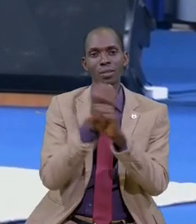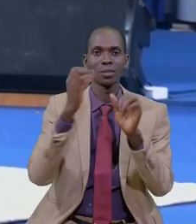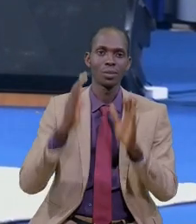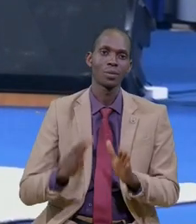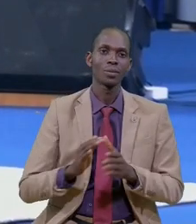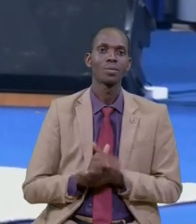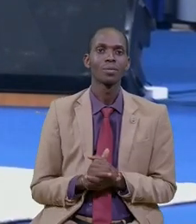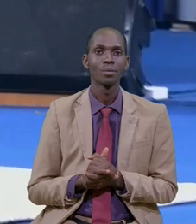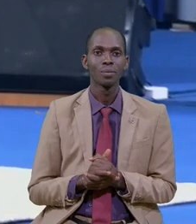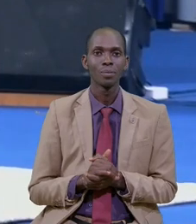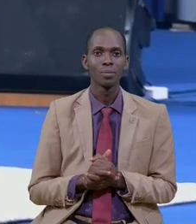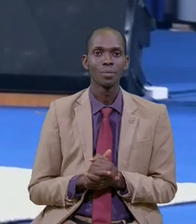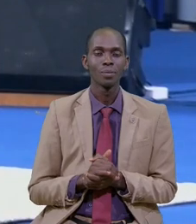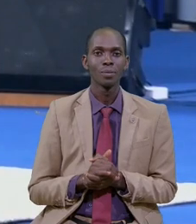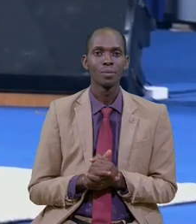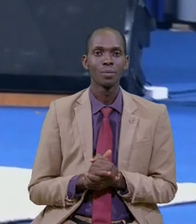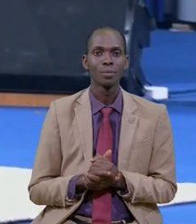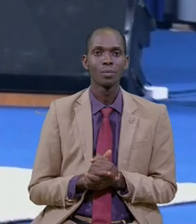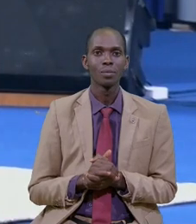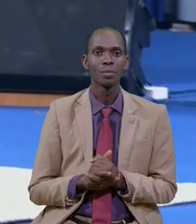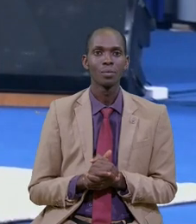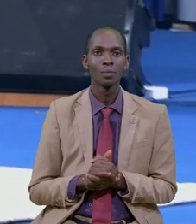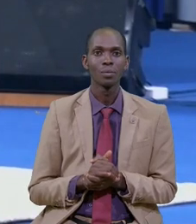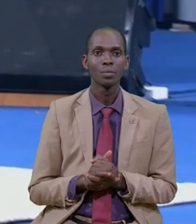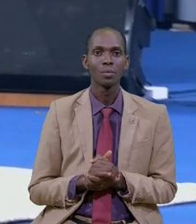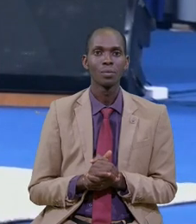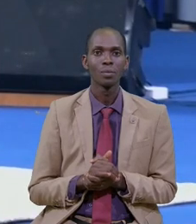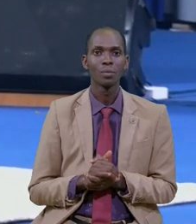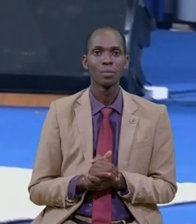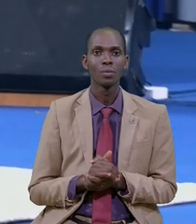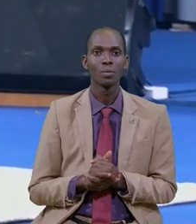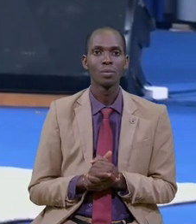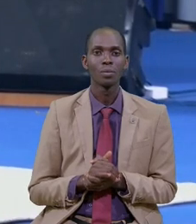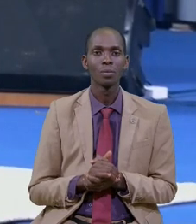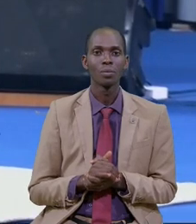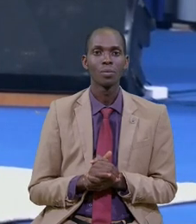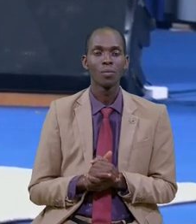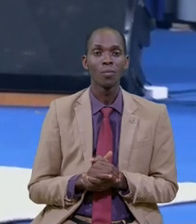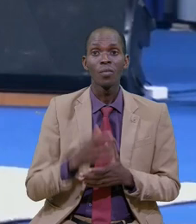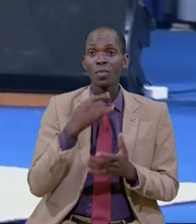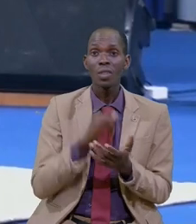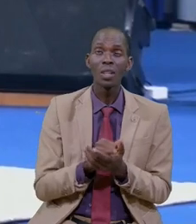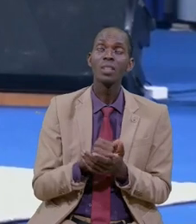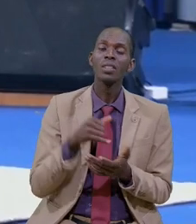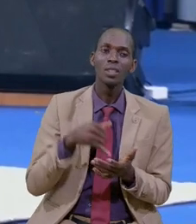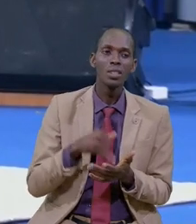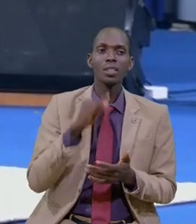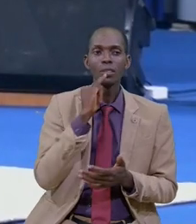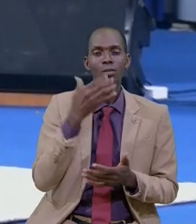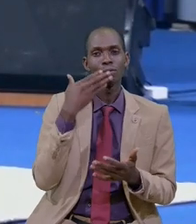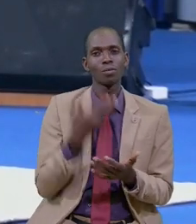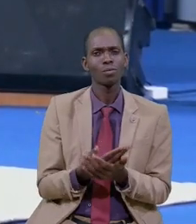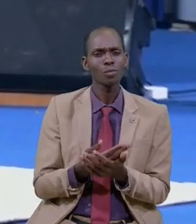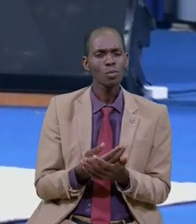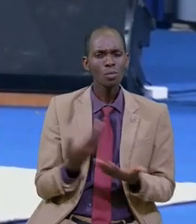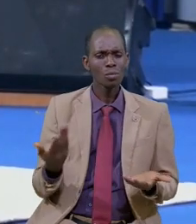Timothée 2, 3. Cela est bon et agréable devant Dieu, notre Père, notre Sauveur. He said, this is good. Il dit ça, c'est bon. What's he talking about? This